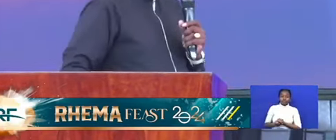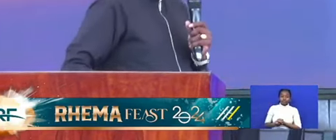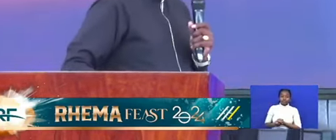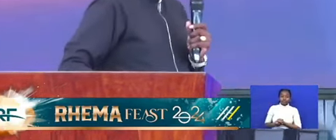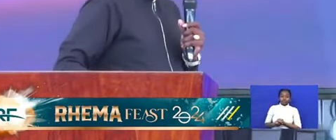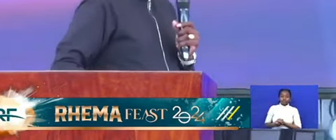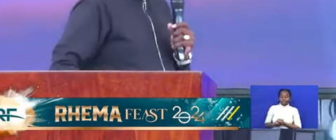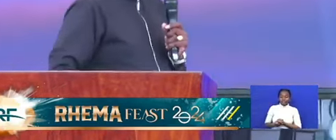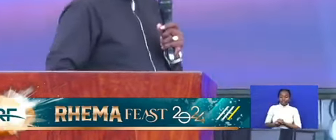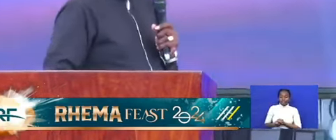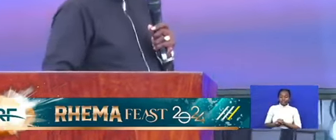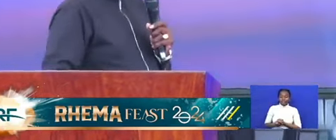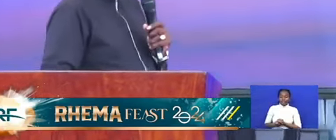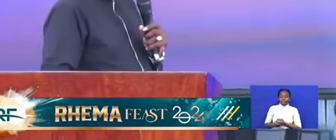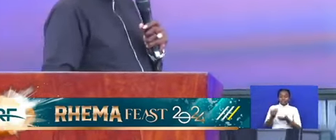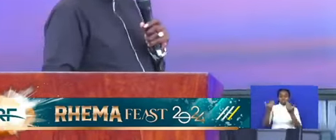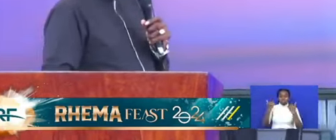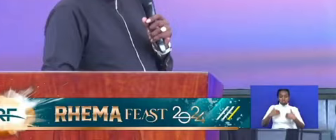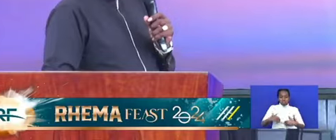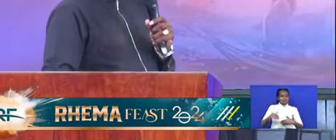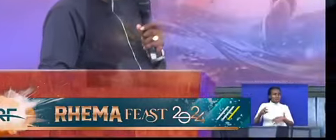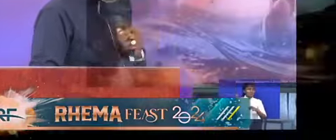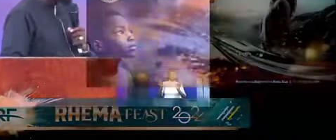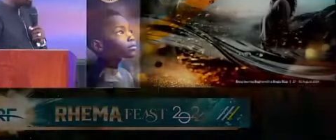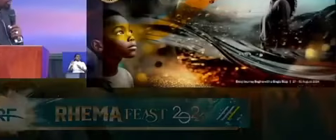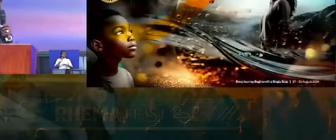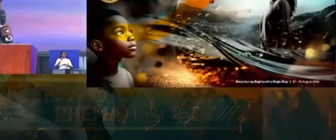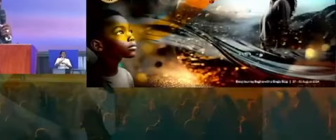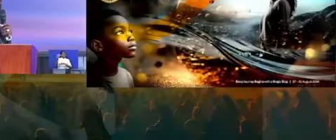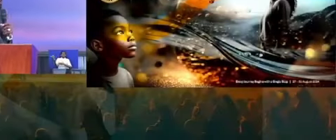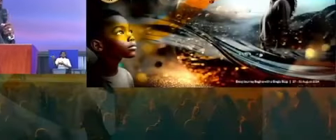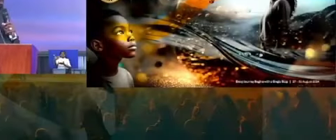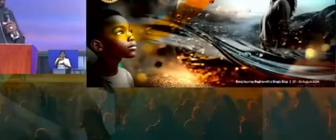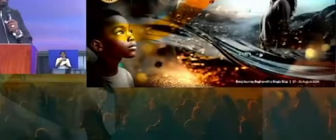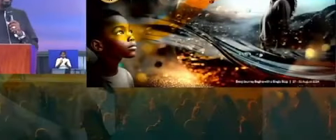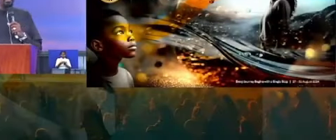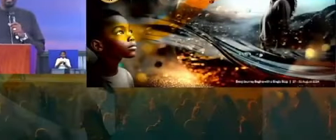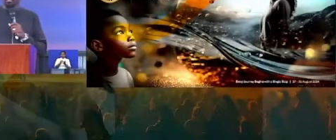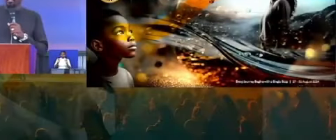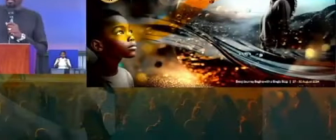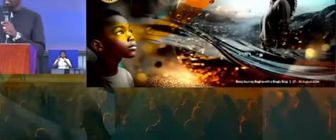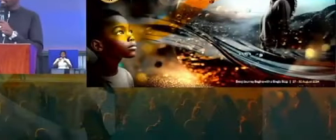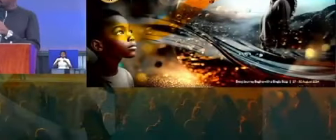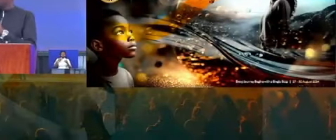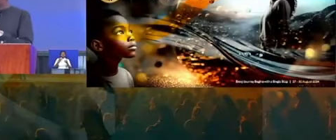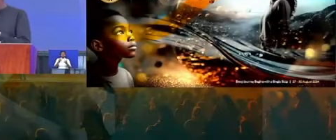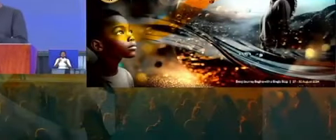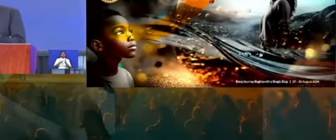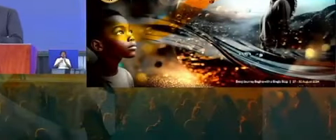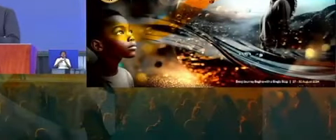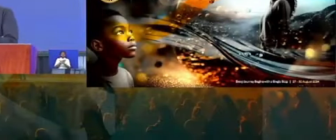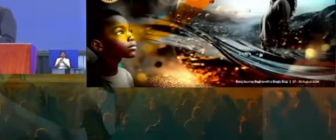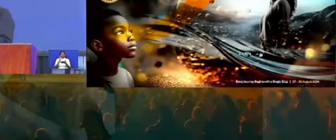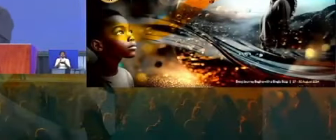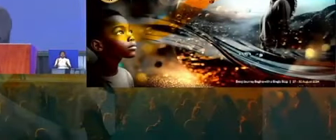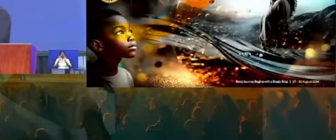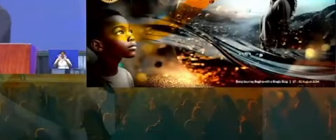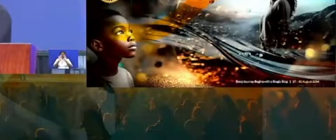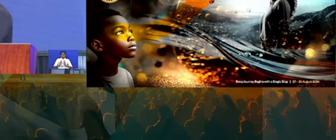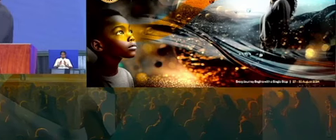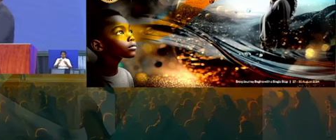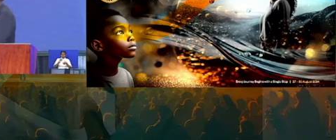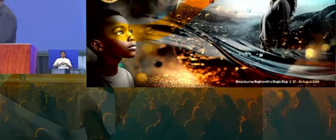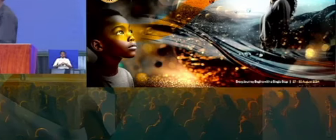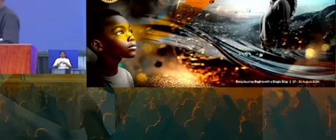Amen. I'm not here to ask for your money. I'm here to show you something that I believe is important. As we look at transforming